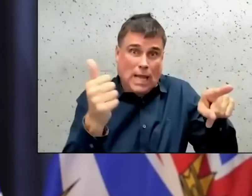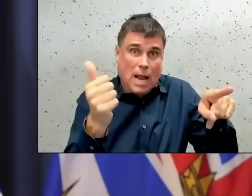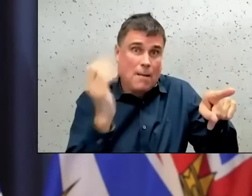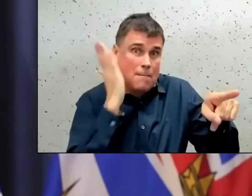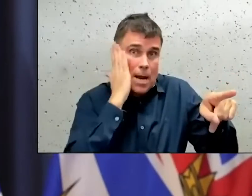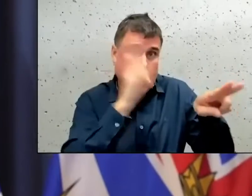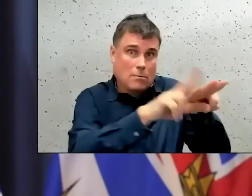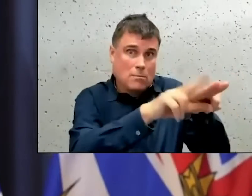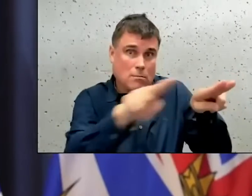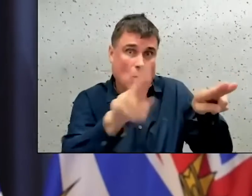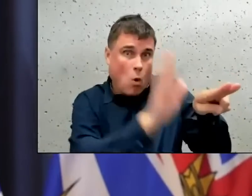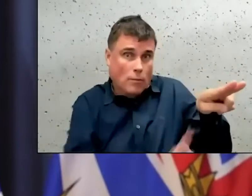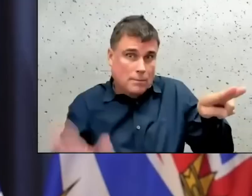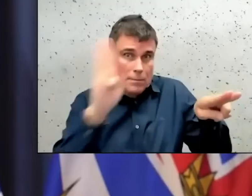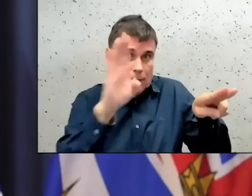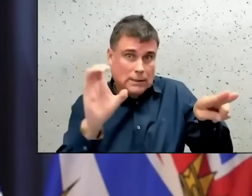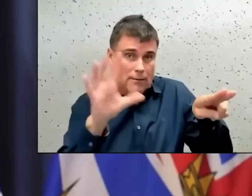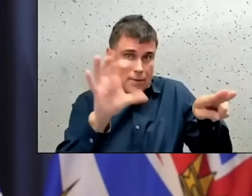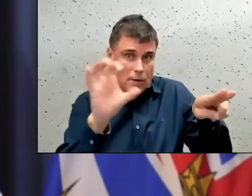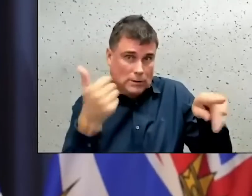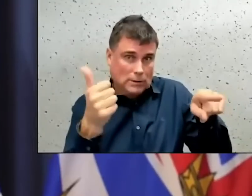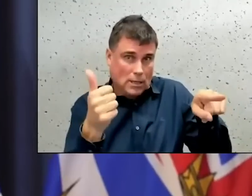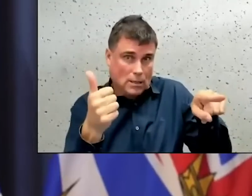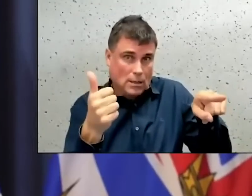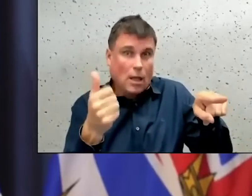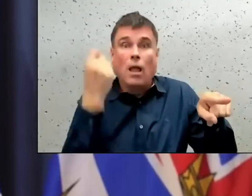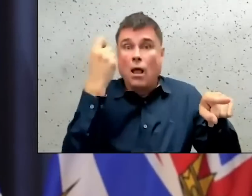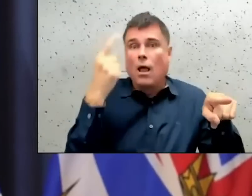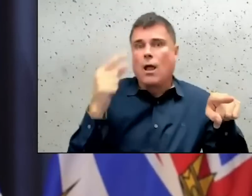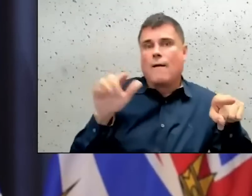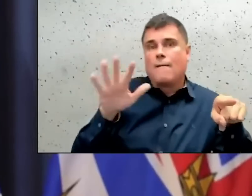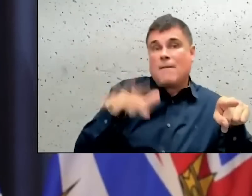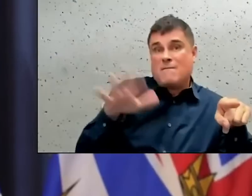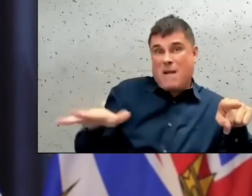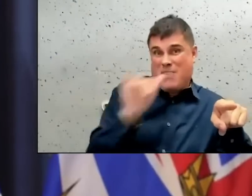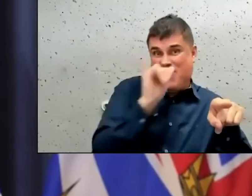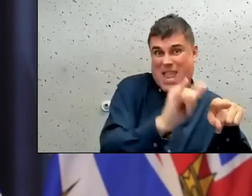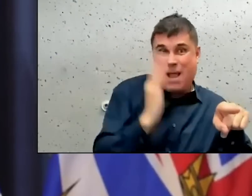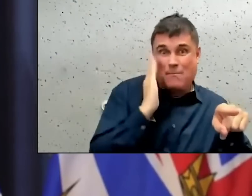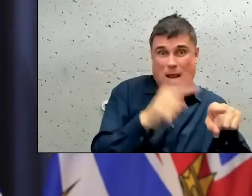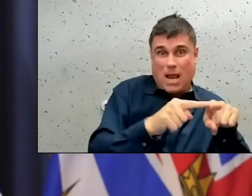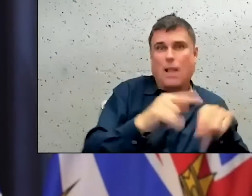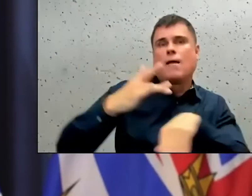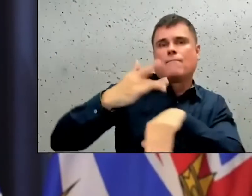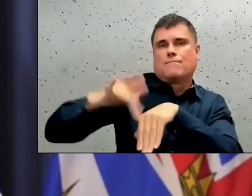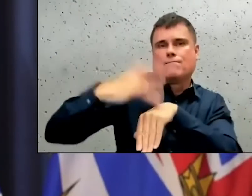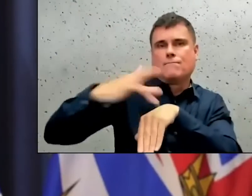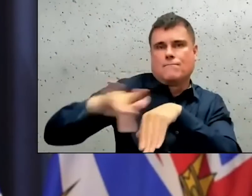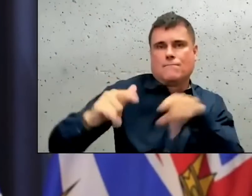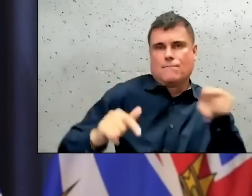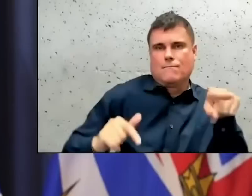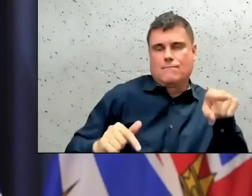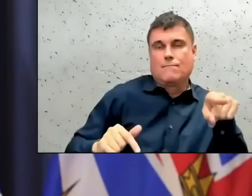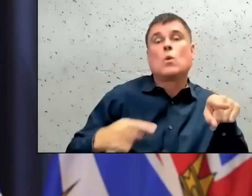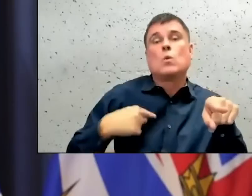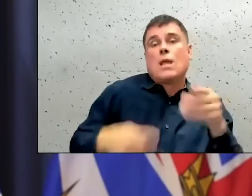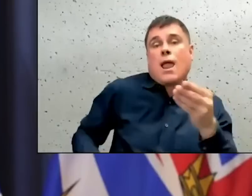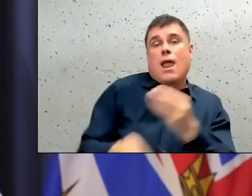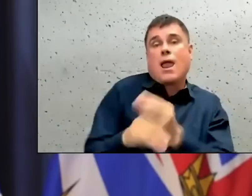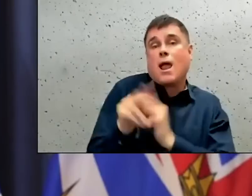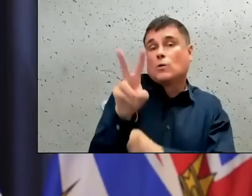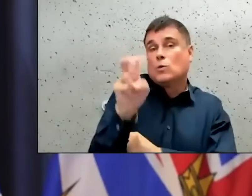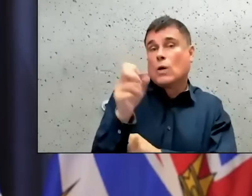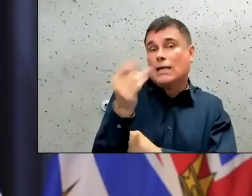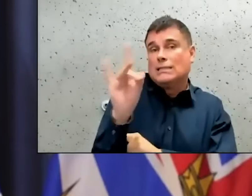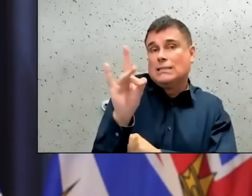British Columbia. At present, 55 of those base beds are vacant. We have added 218 total surge beds to